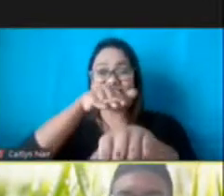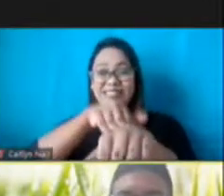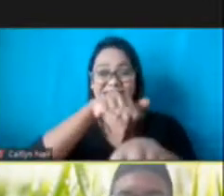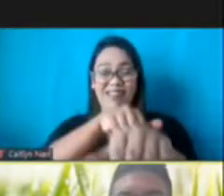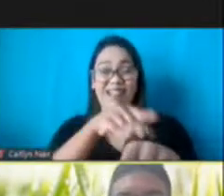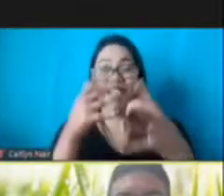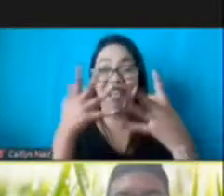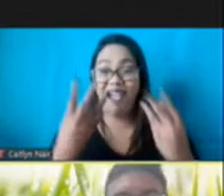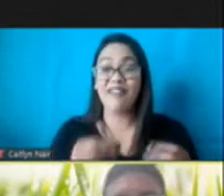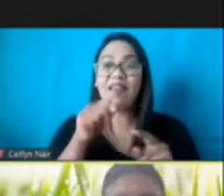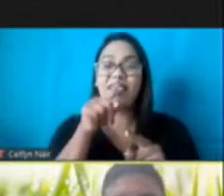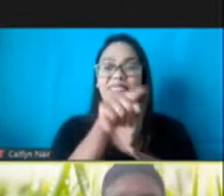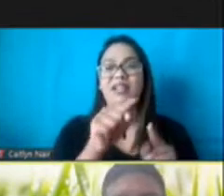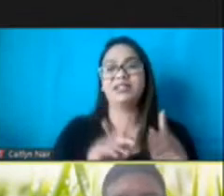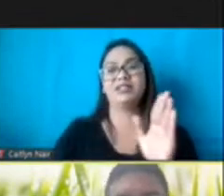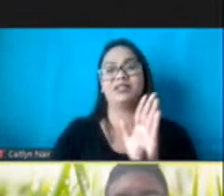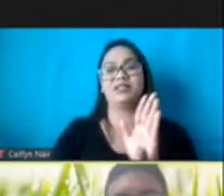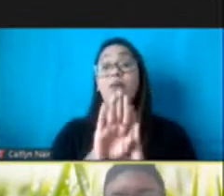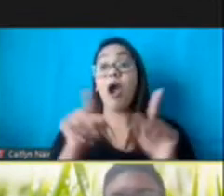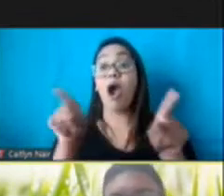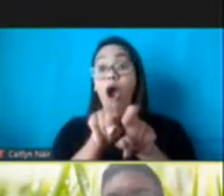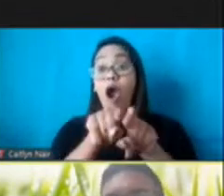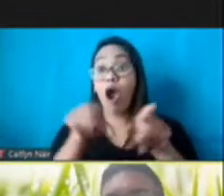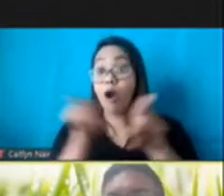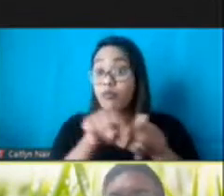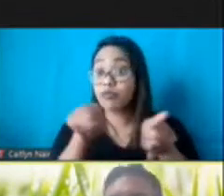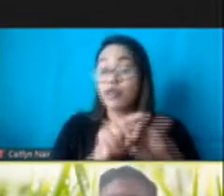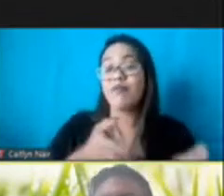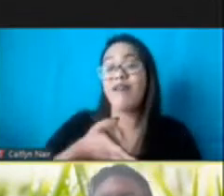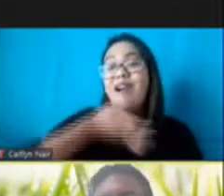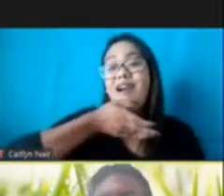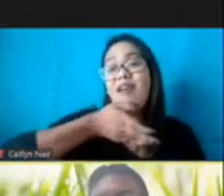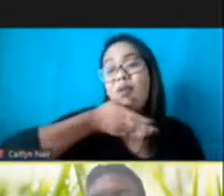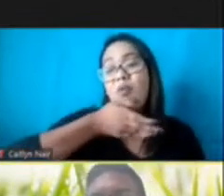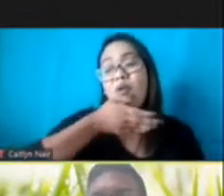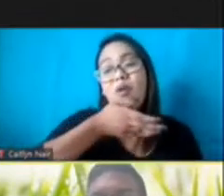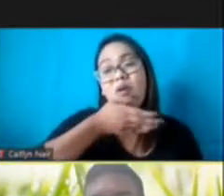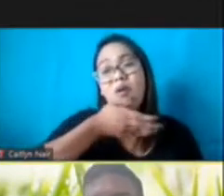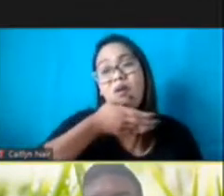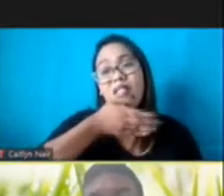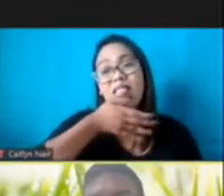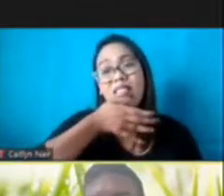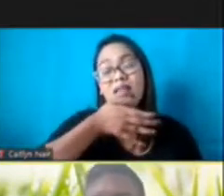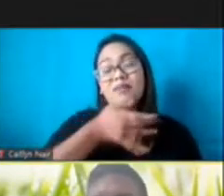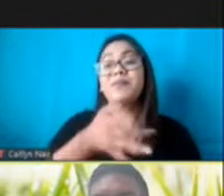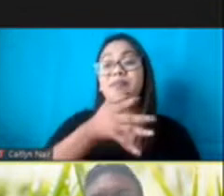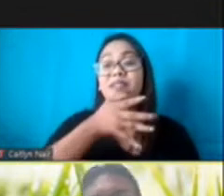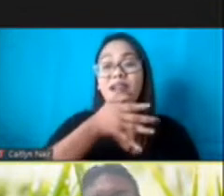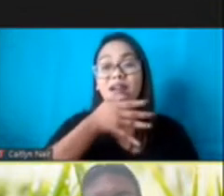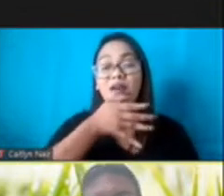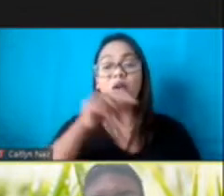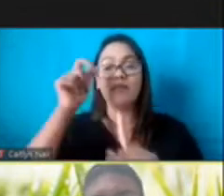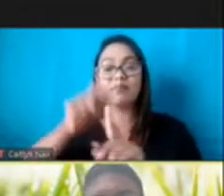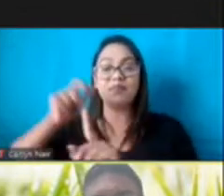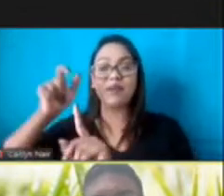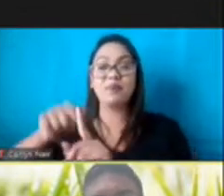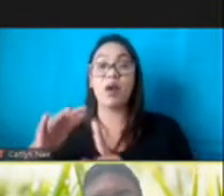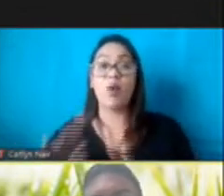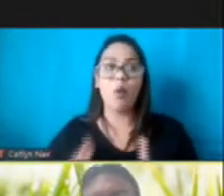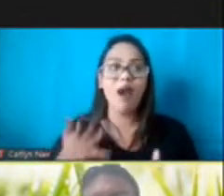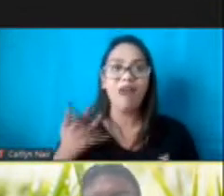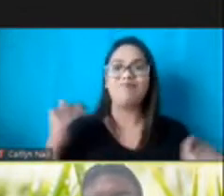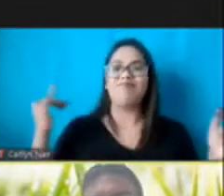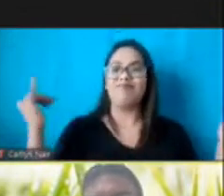also know that alcohol consumption increases over the festive period. People want to celebrate. Unfortunately, they